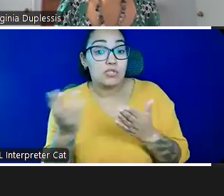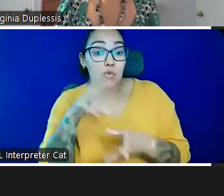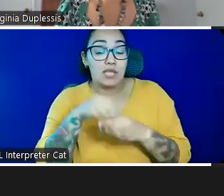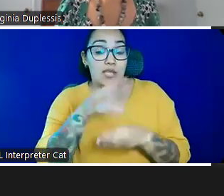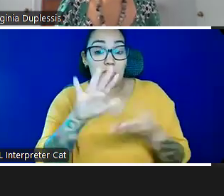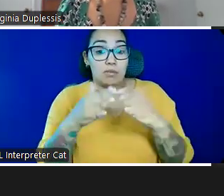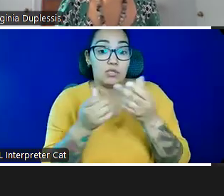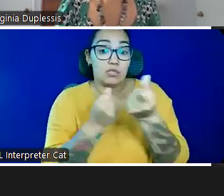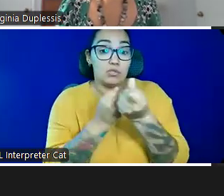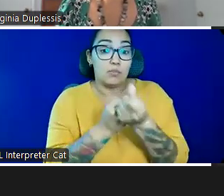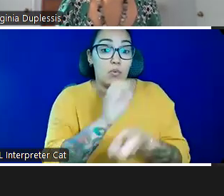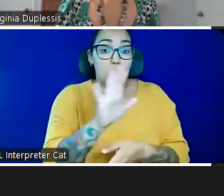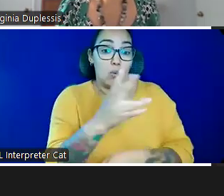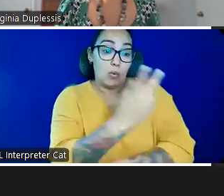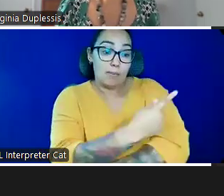your patients